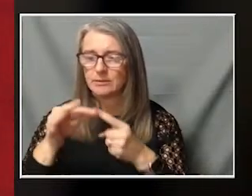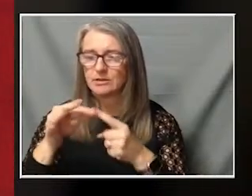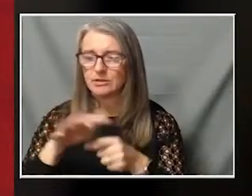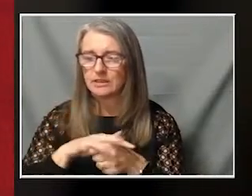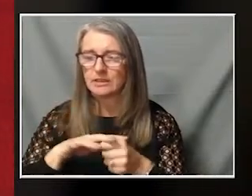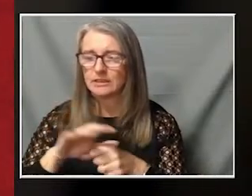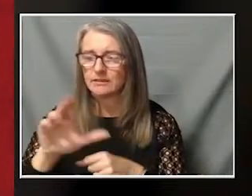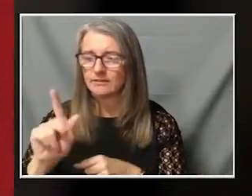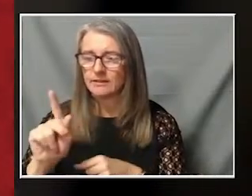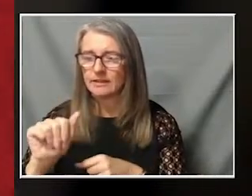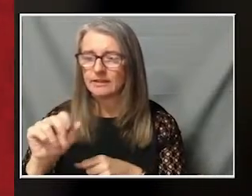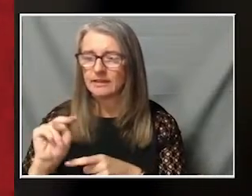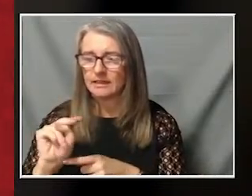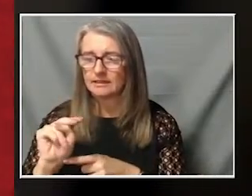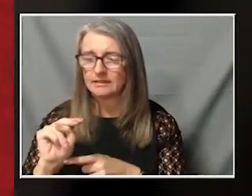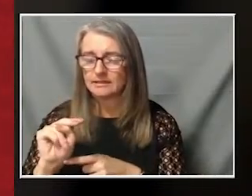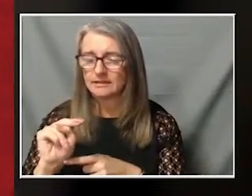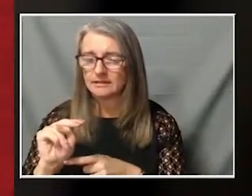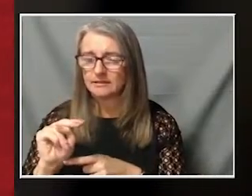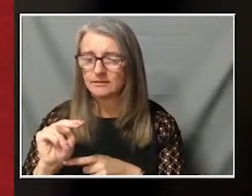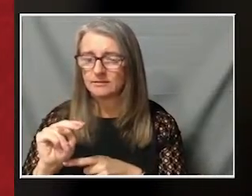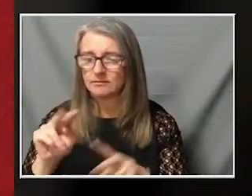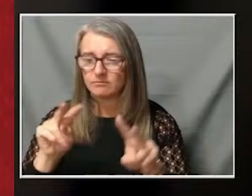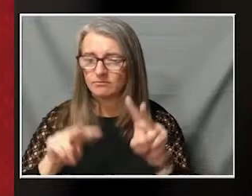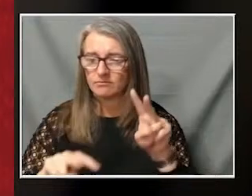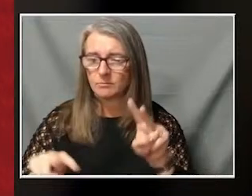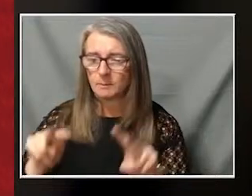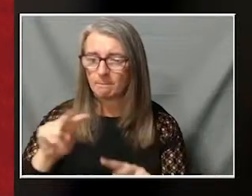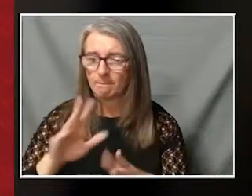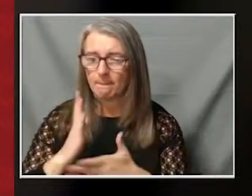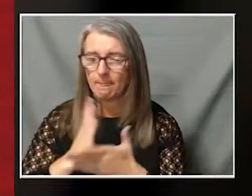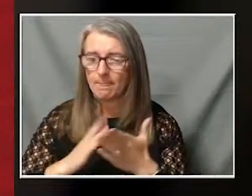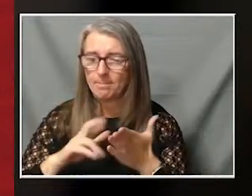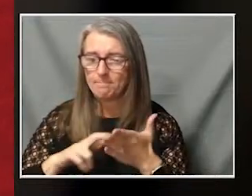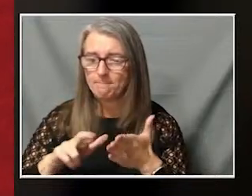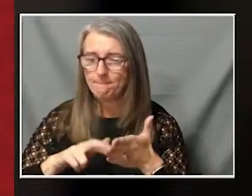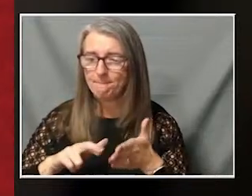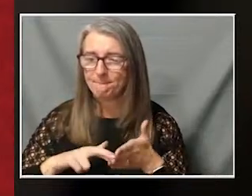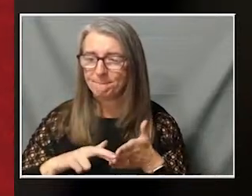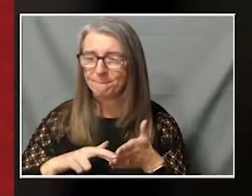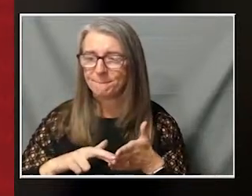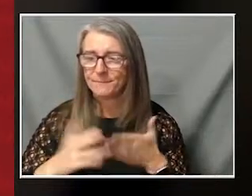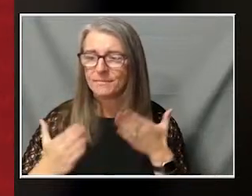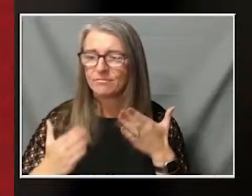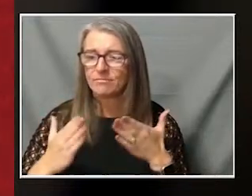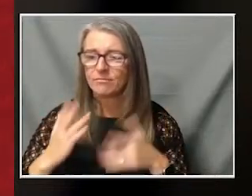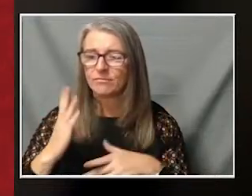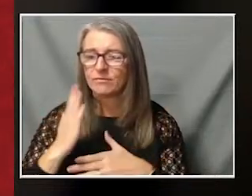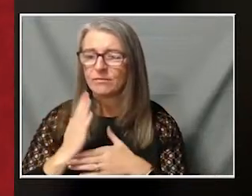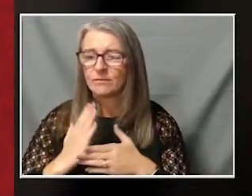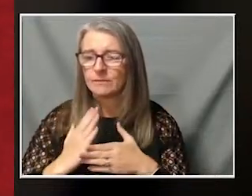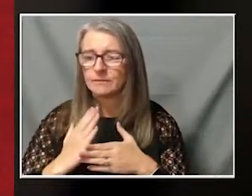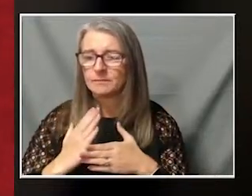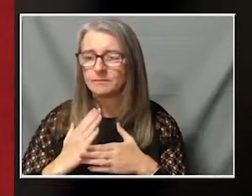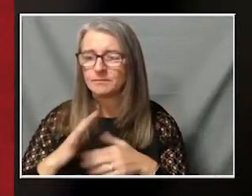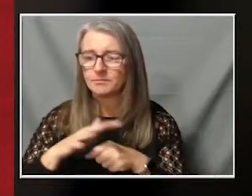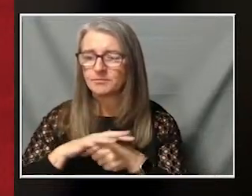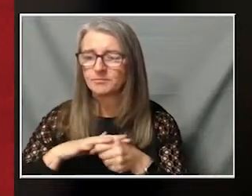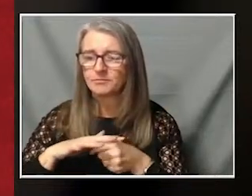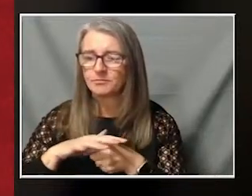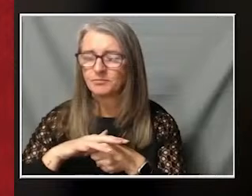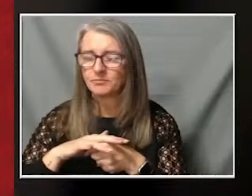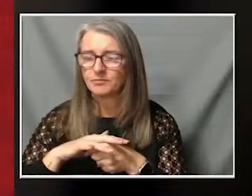of Kansas. I was looking into some research that there might be areas